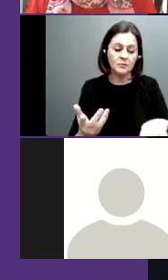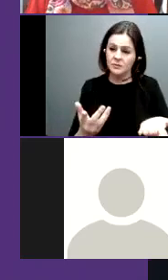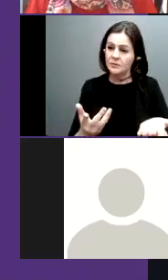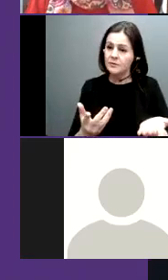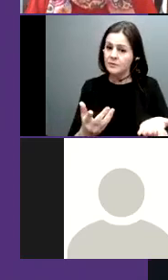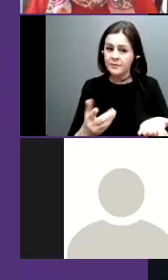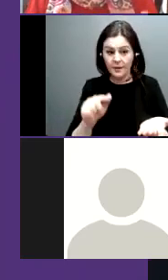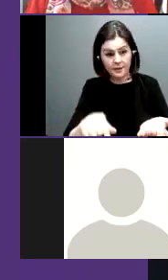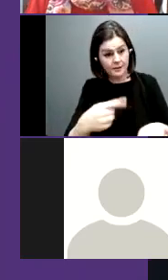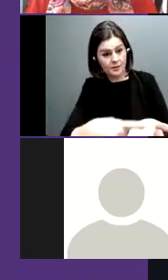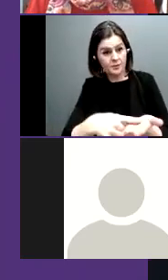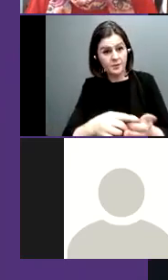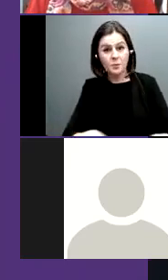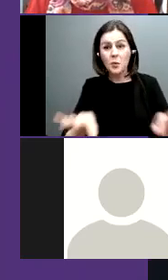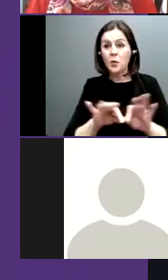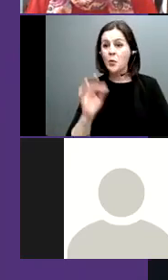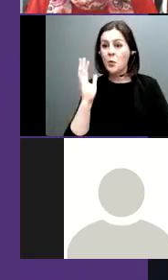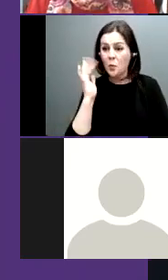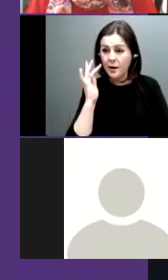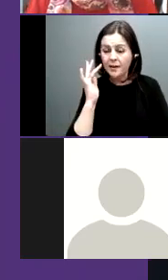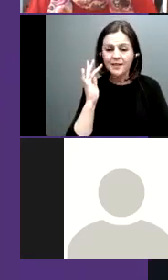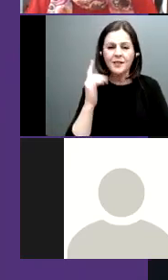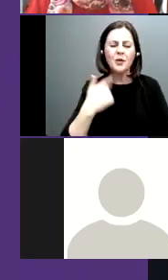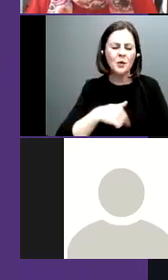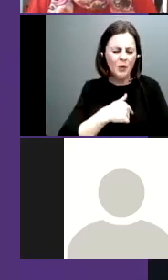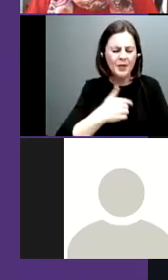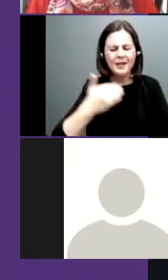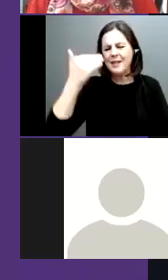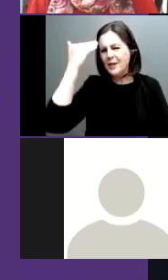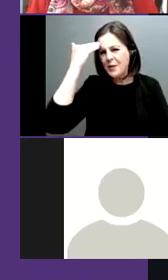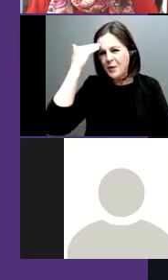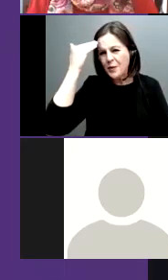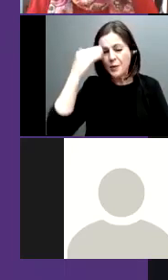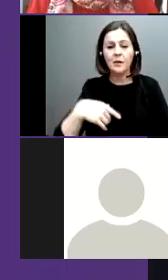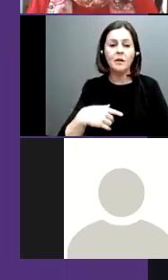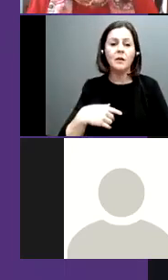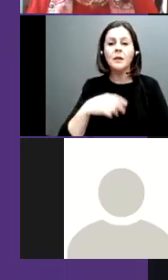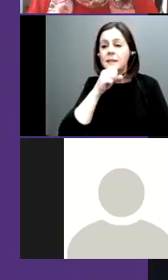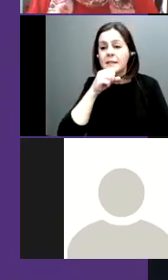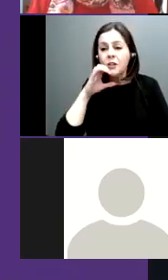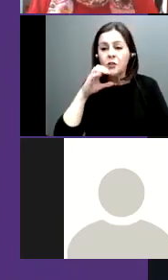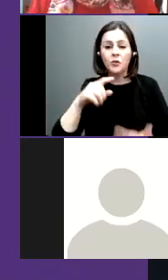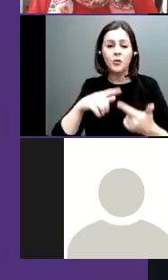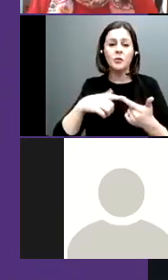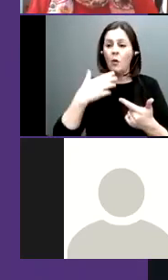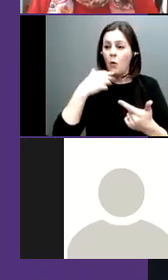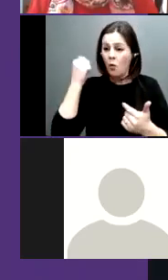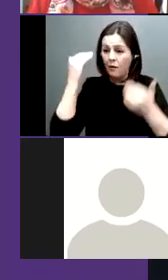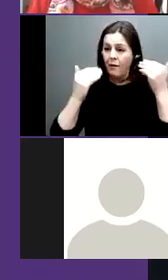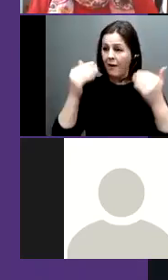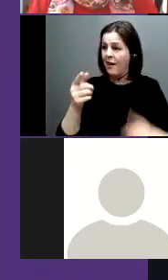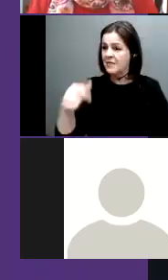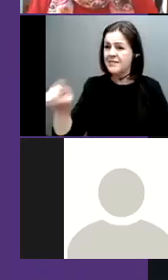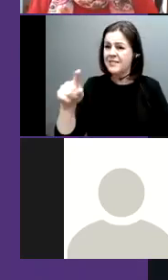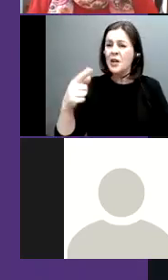we know that many, many older adults and or seniors are in fact dealing with